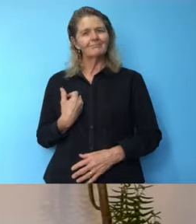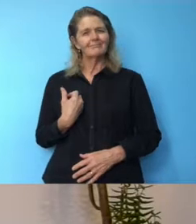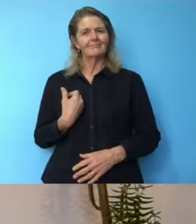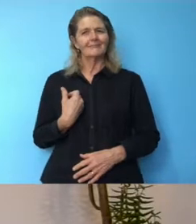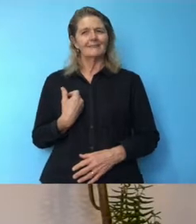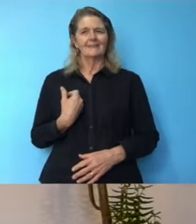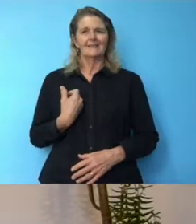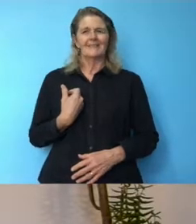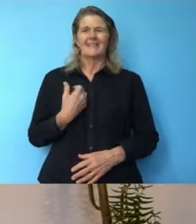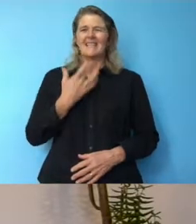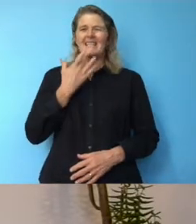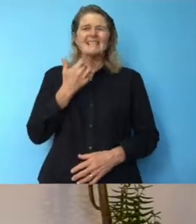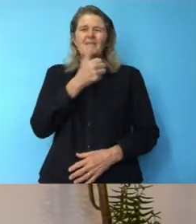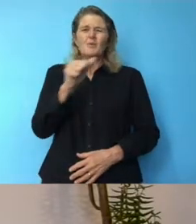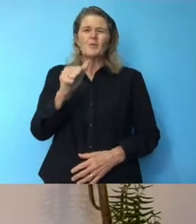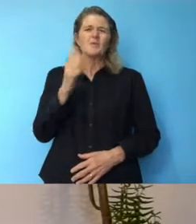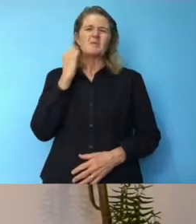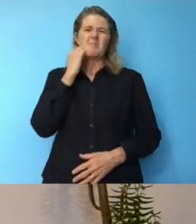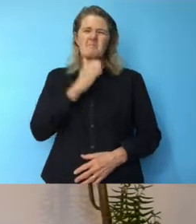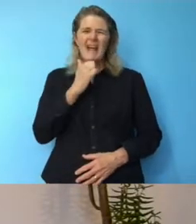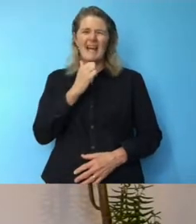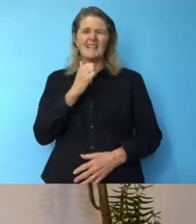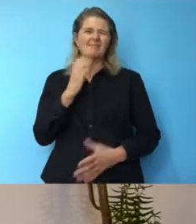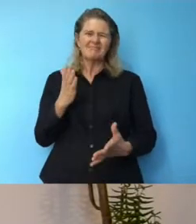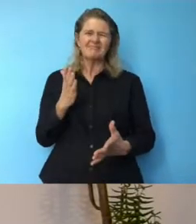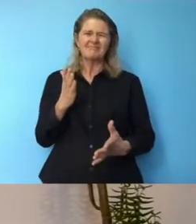like straight blacks, like a carbon or a Mars black or something.